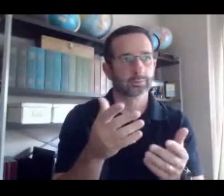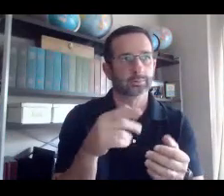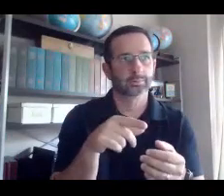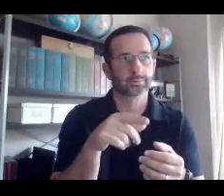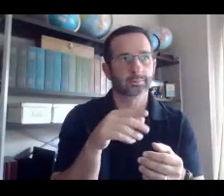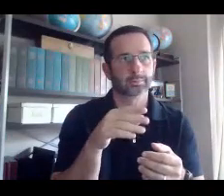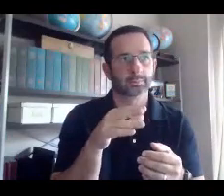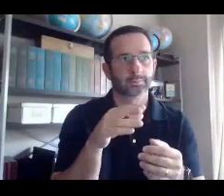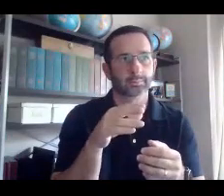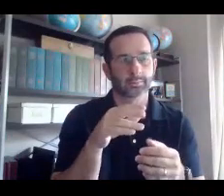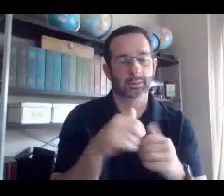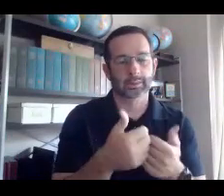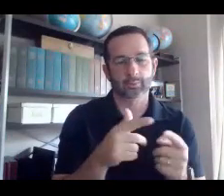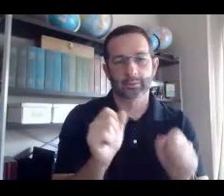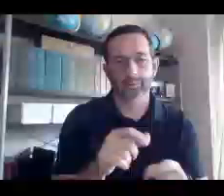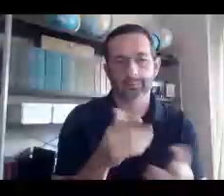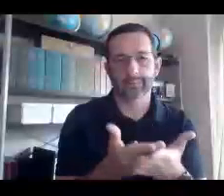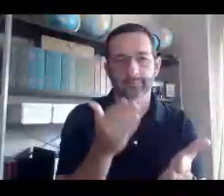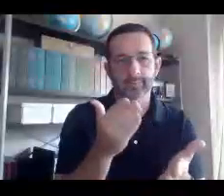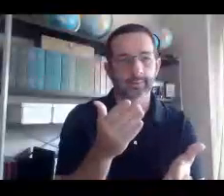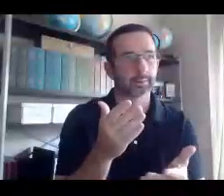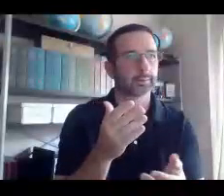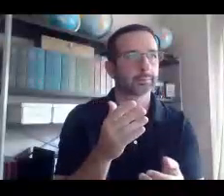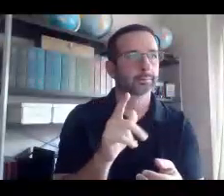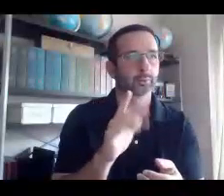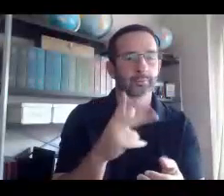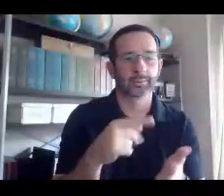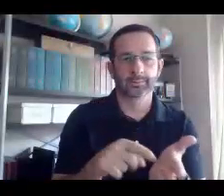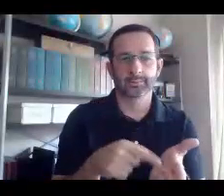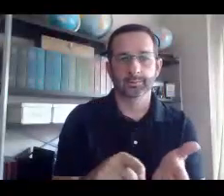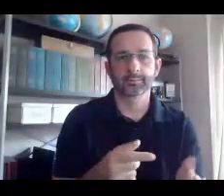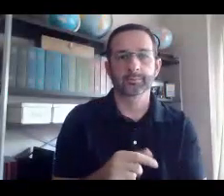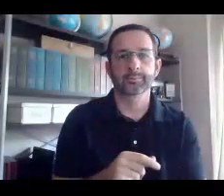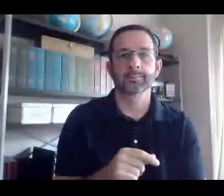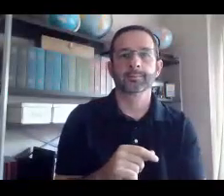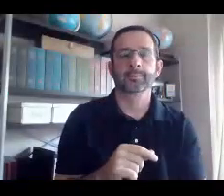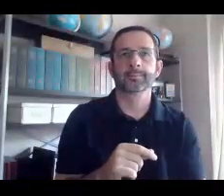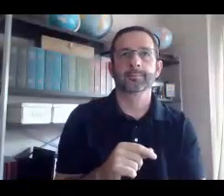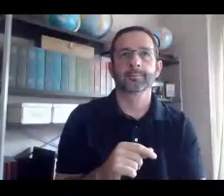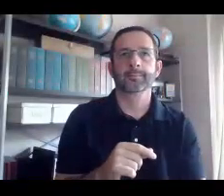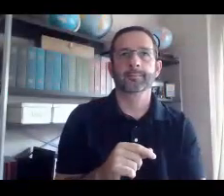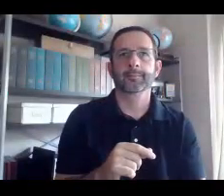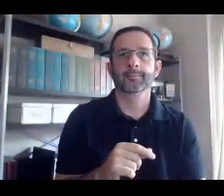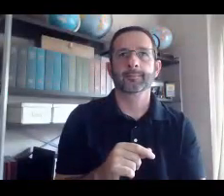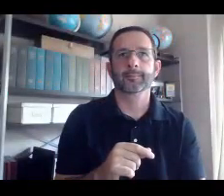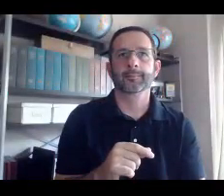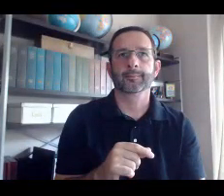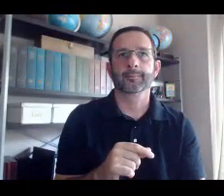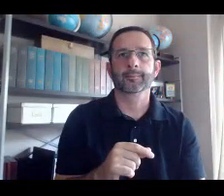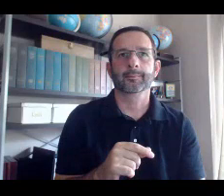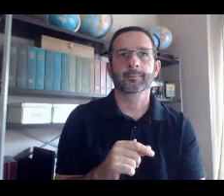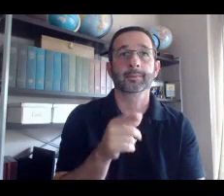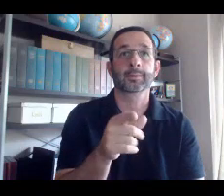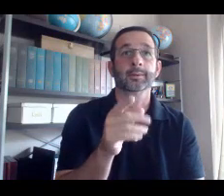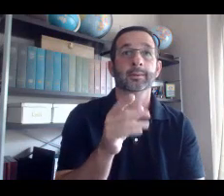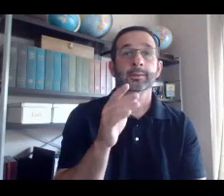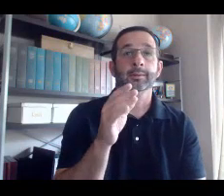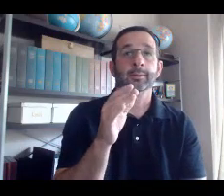provide instructions there on how you are able to verify the LRP payments.